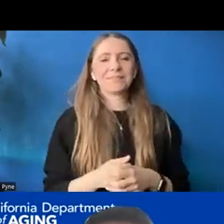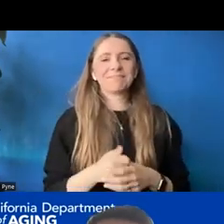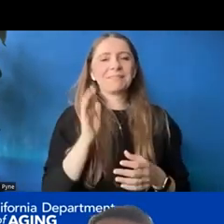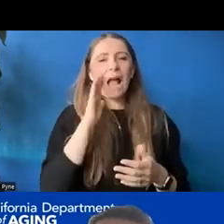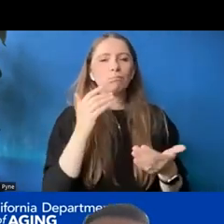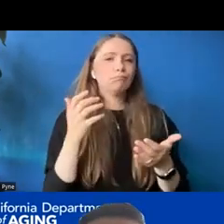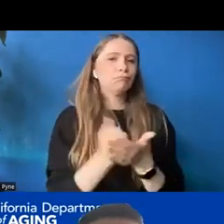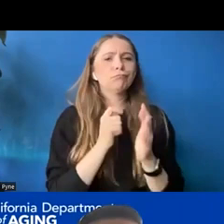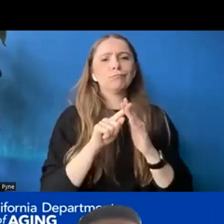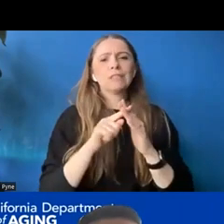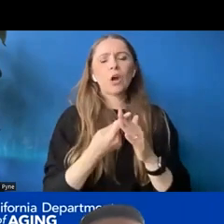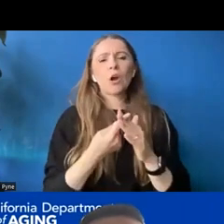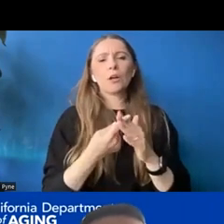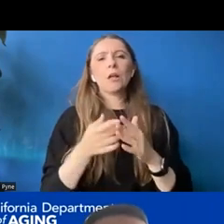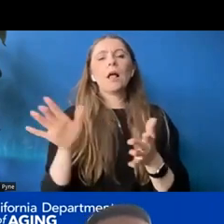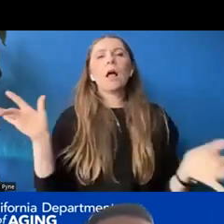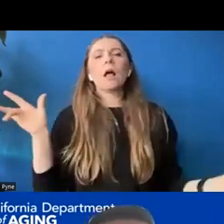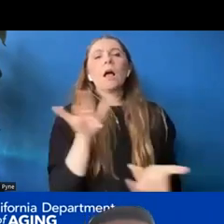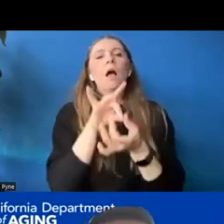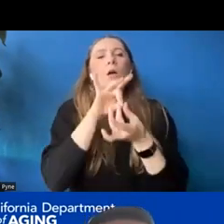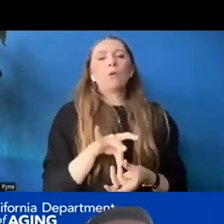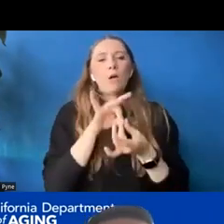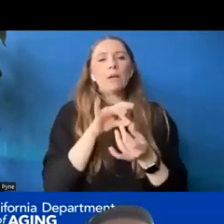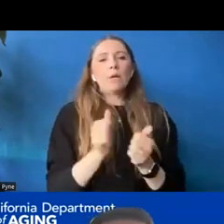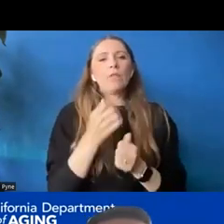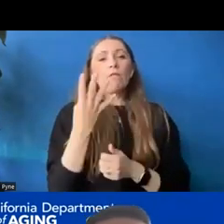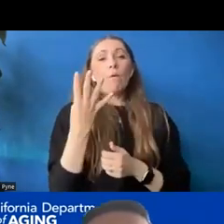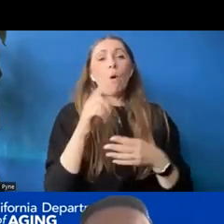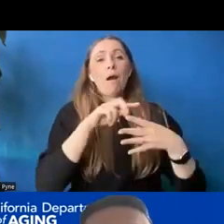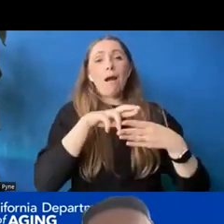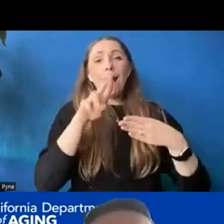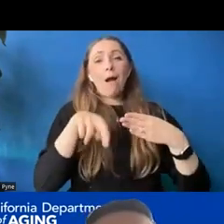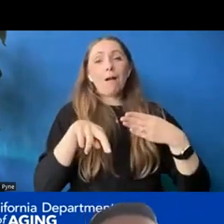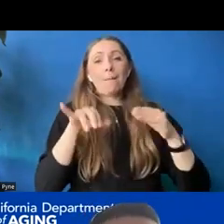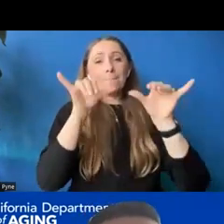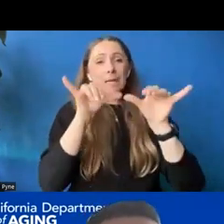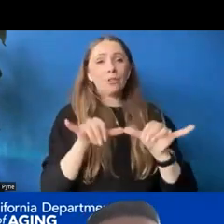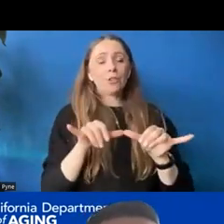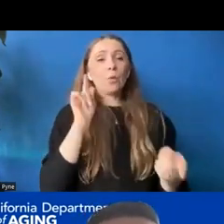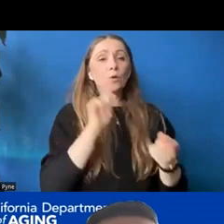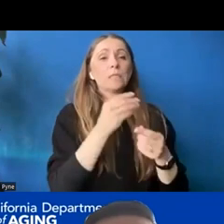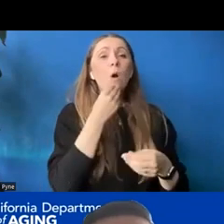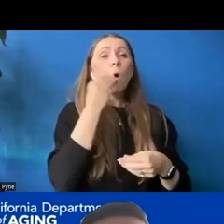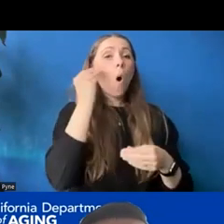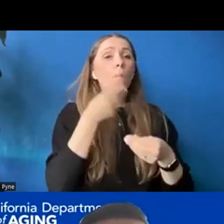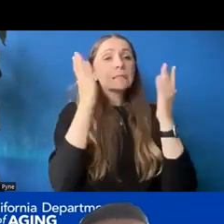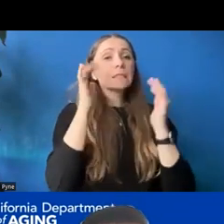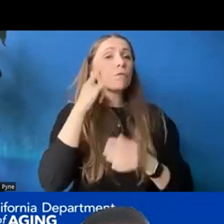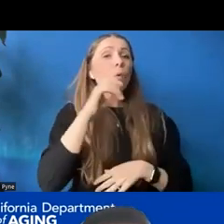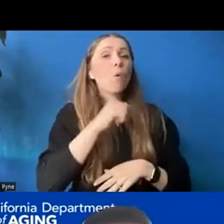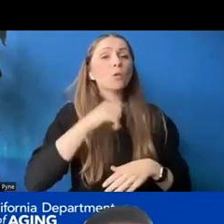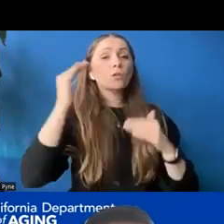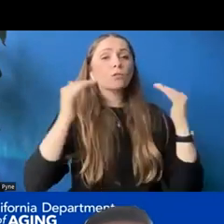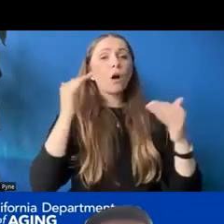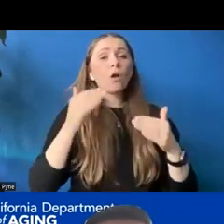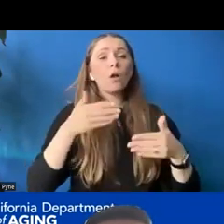off this discussion with kind of grounding ourselves on the 4 outcome measures that we landed on. So the first one's around reducing homelessness for older adults, reducing